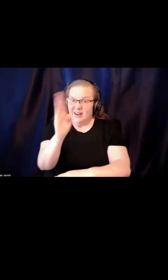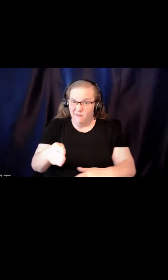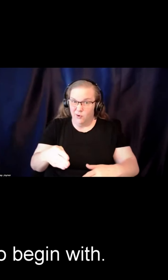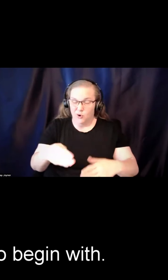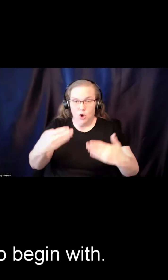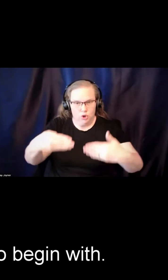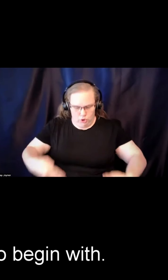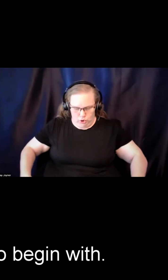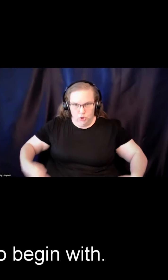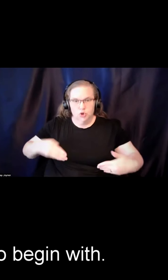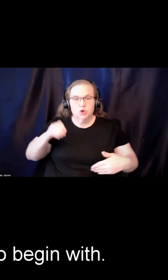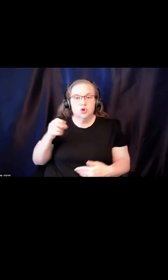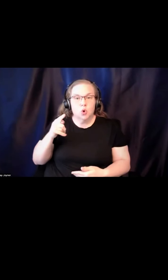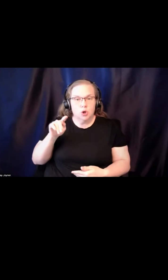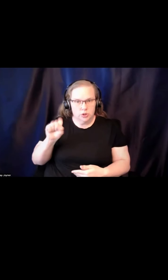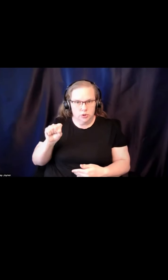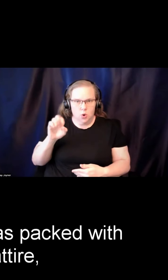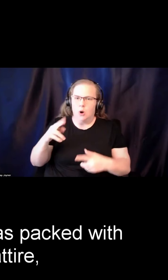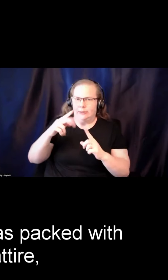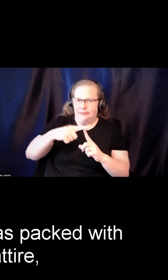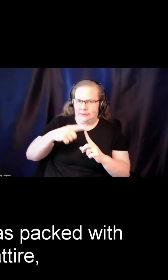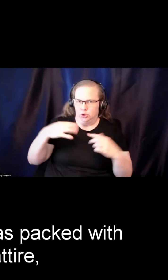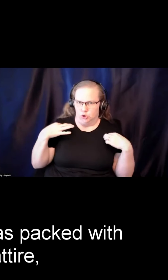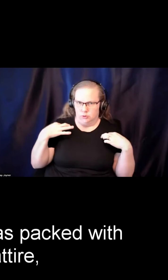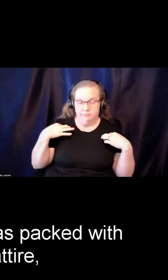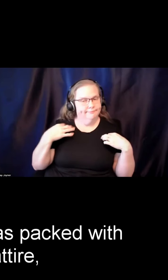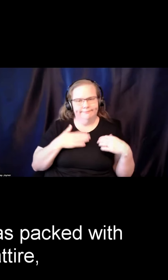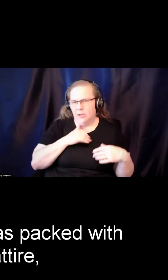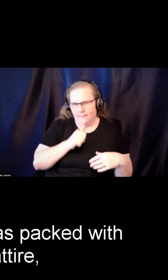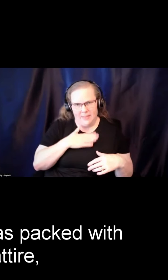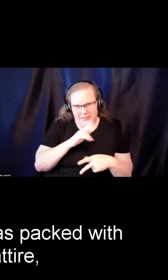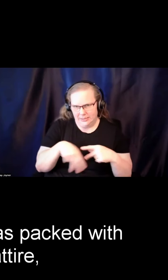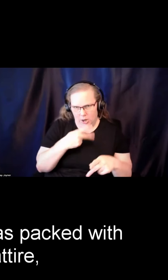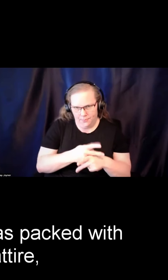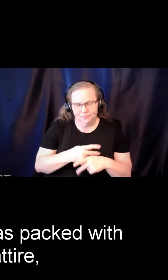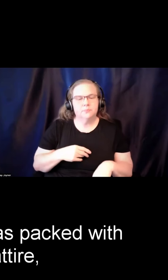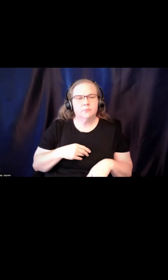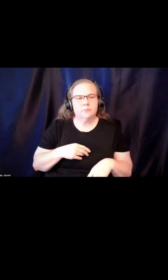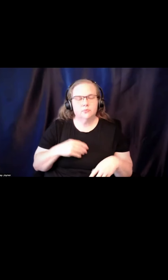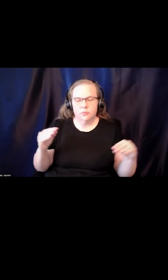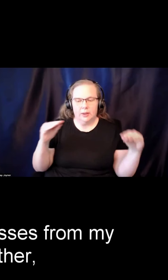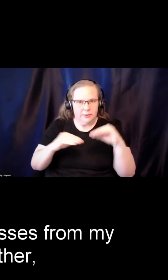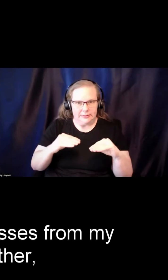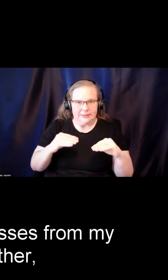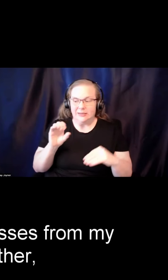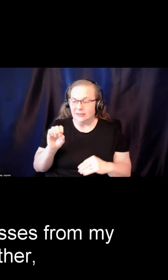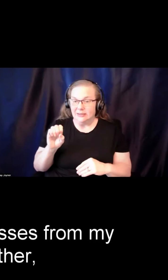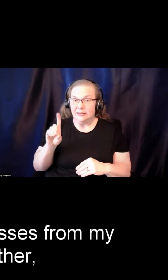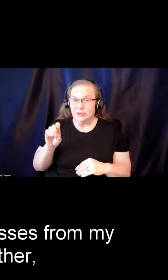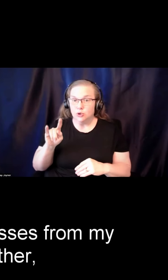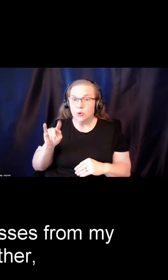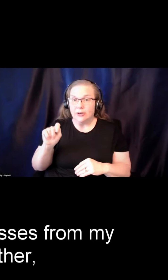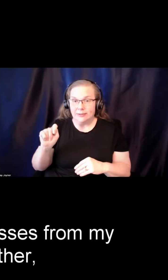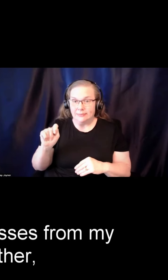t-shirts. Hardly my style to begin with. My tiny suitcase was packed with discreet attire, including